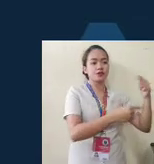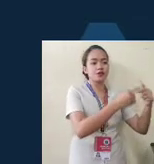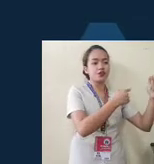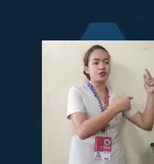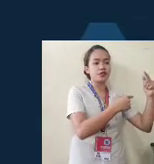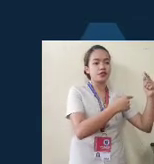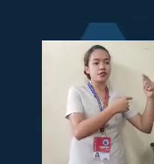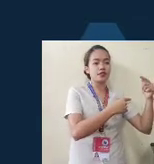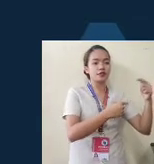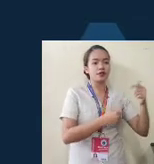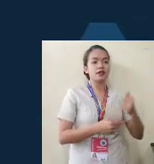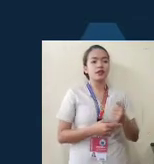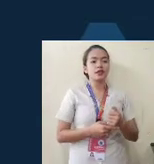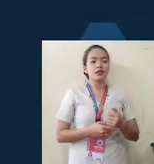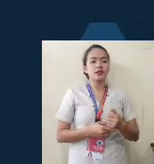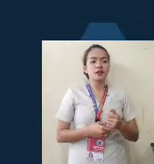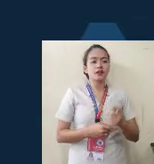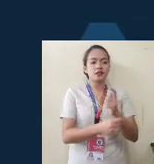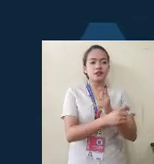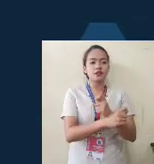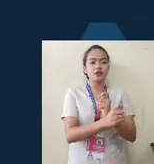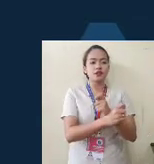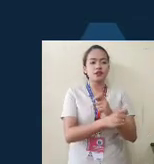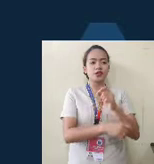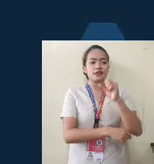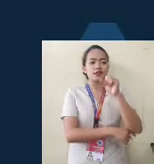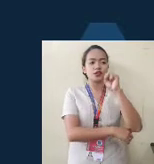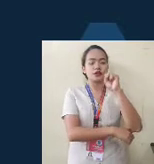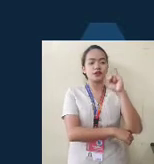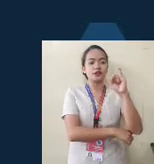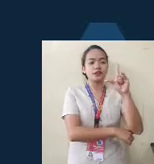for computer memory and logic.